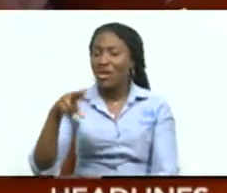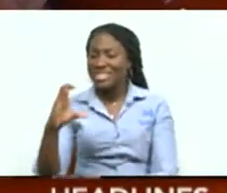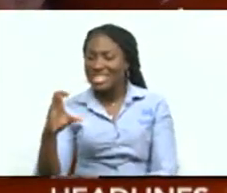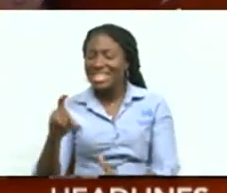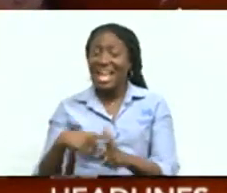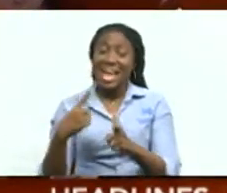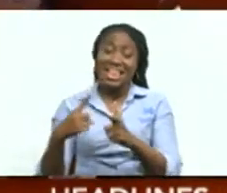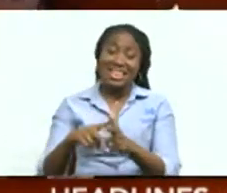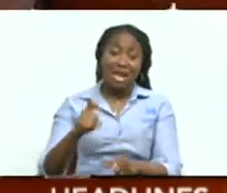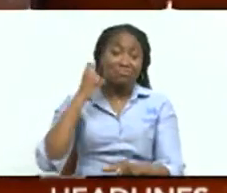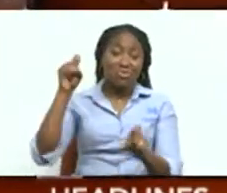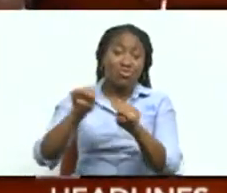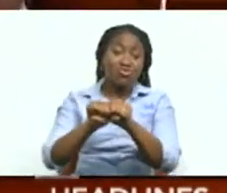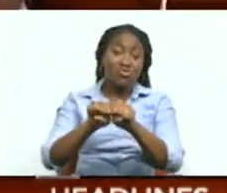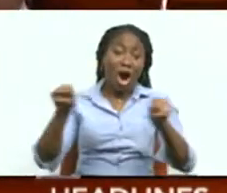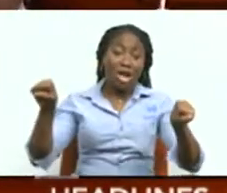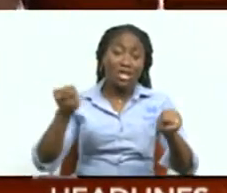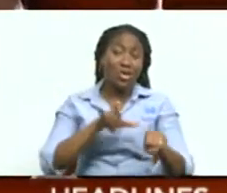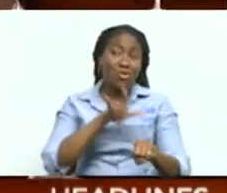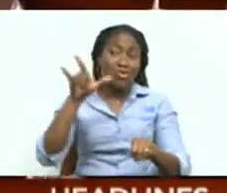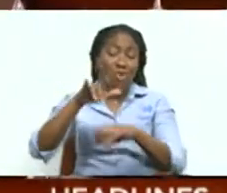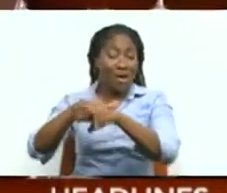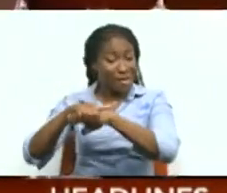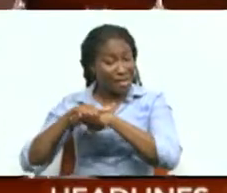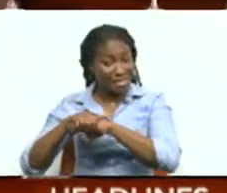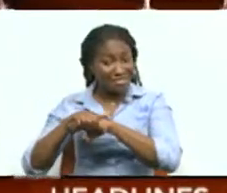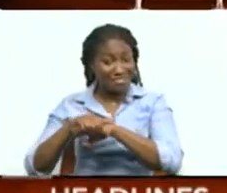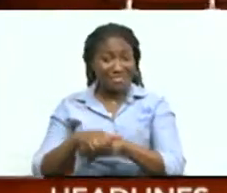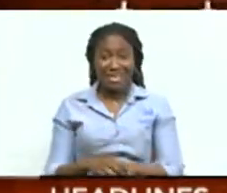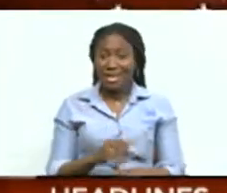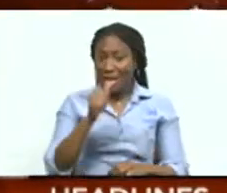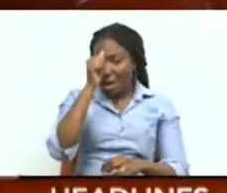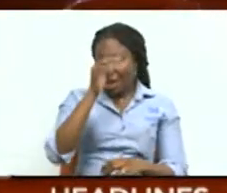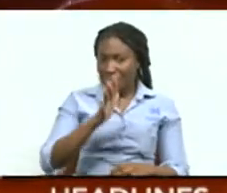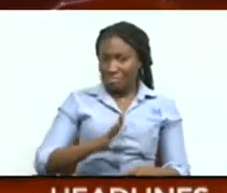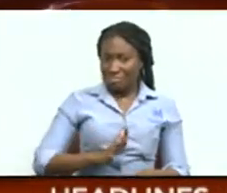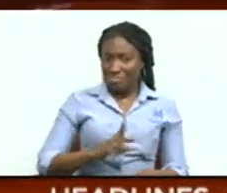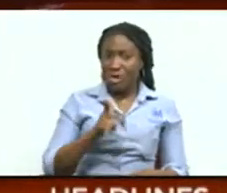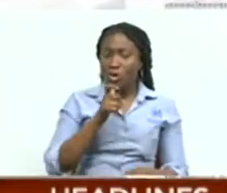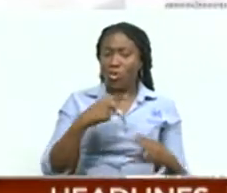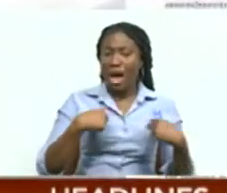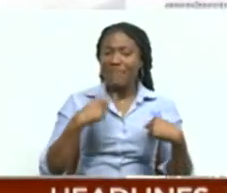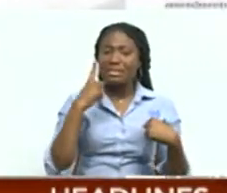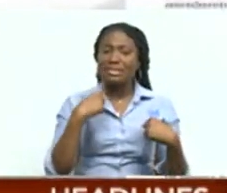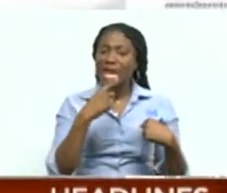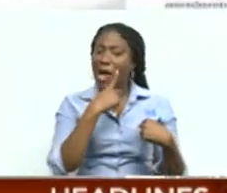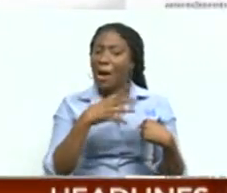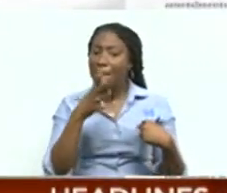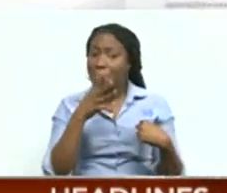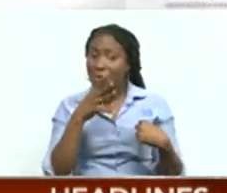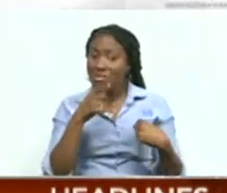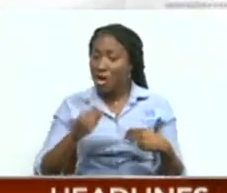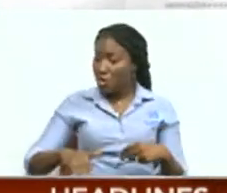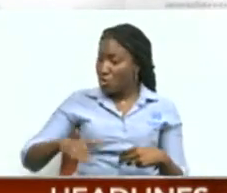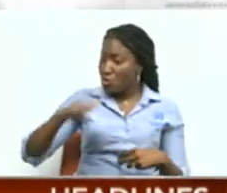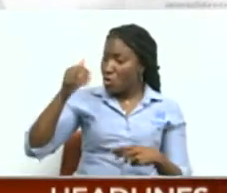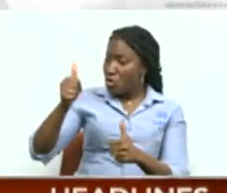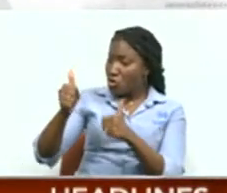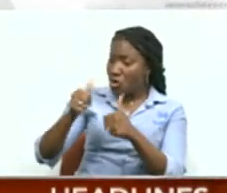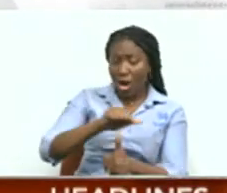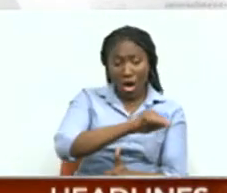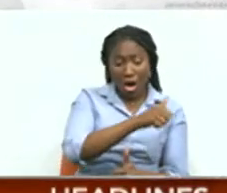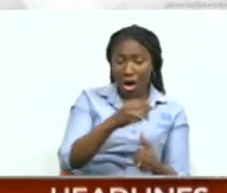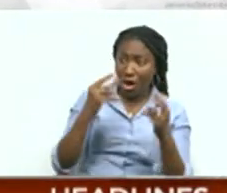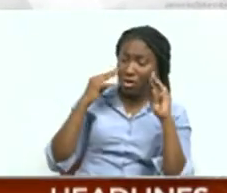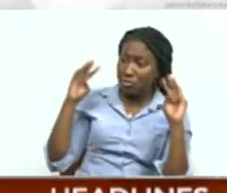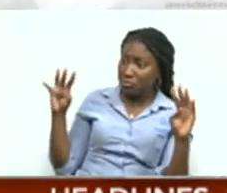at Cambridge, Dumas was a shining example for males having grown up with a single mother. He had long advocated for the Public